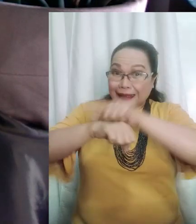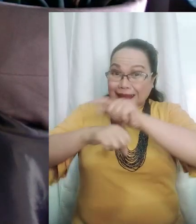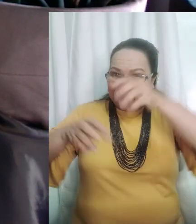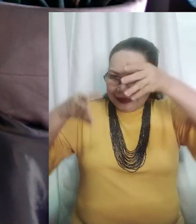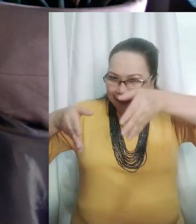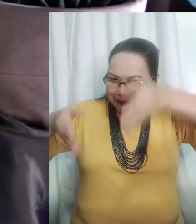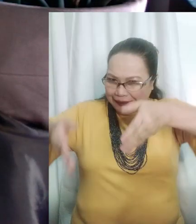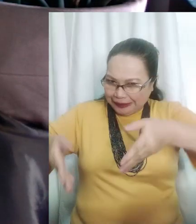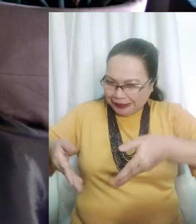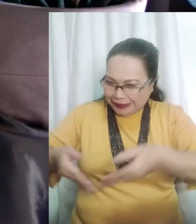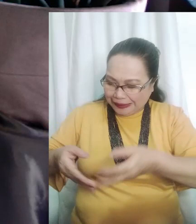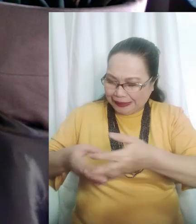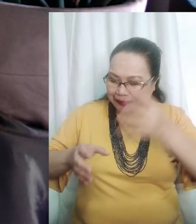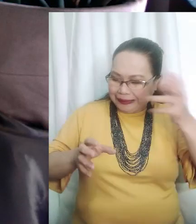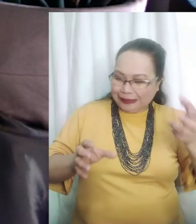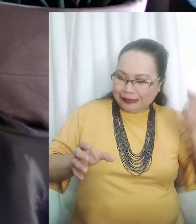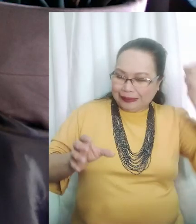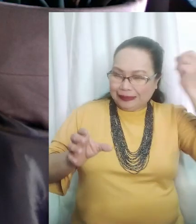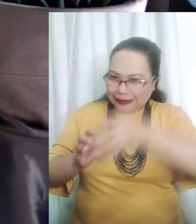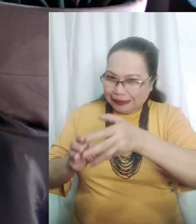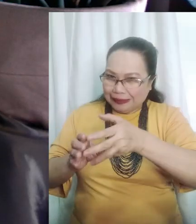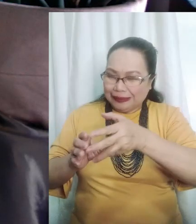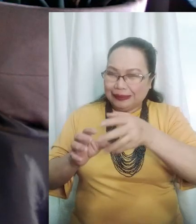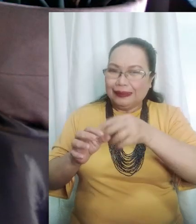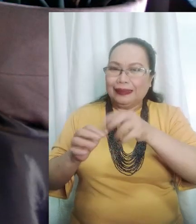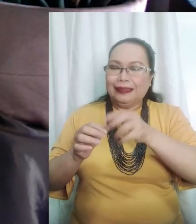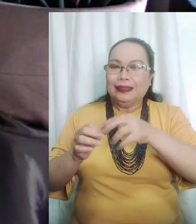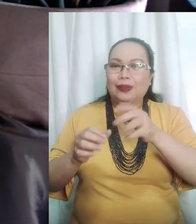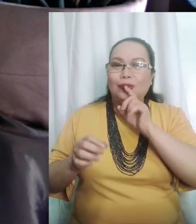his robe, which was the symbol of his